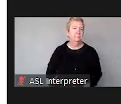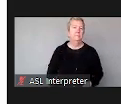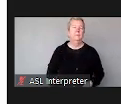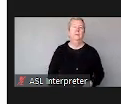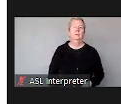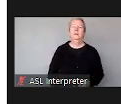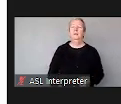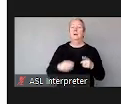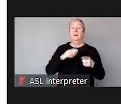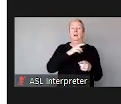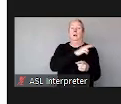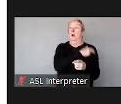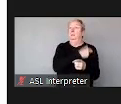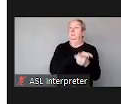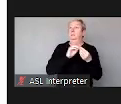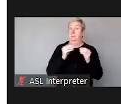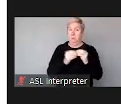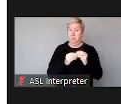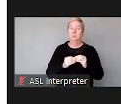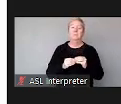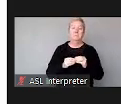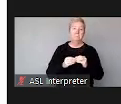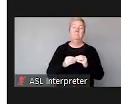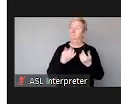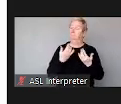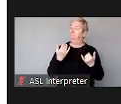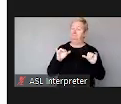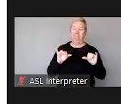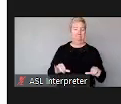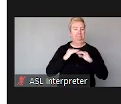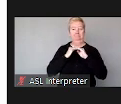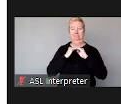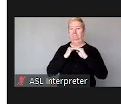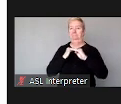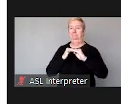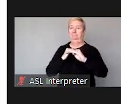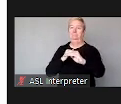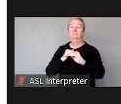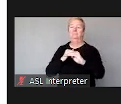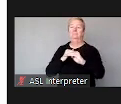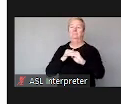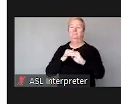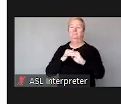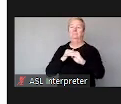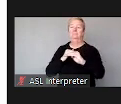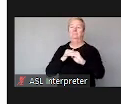And hospitalization side, another plateau. And I think it's important to notice here that